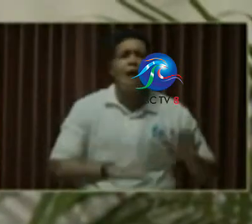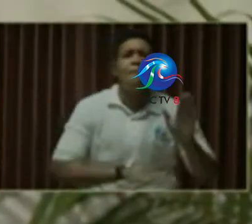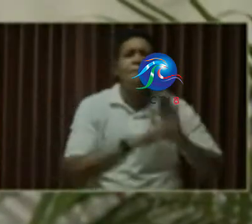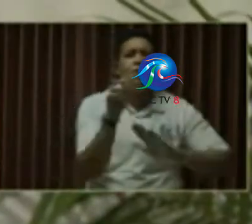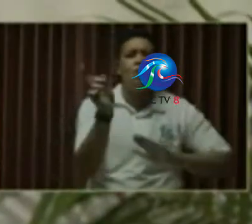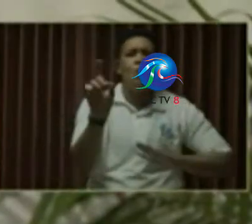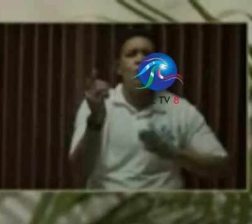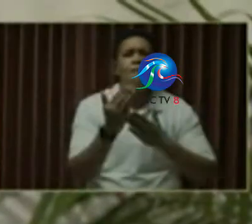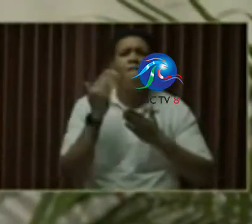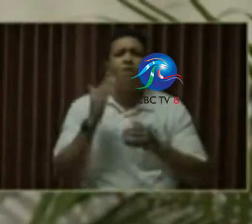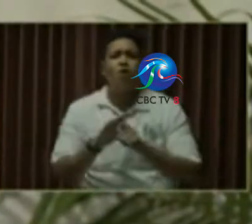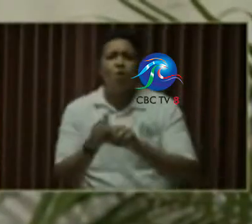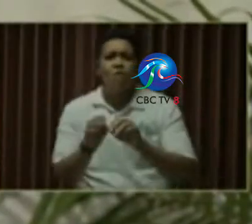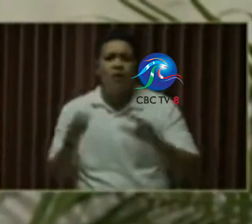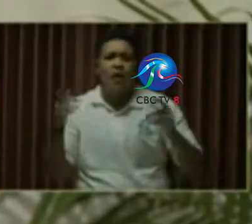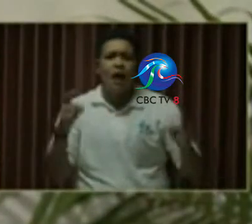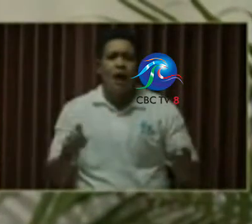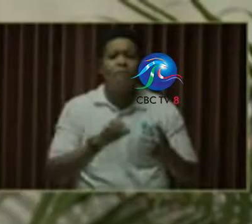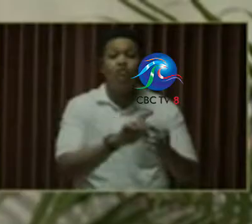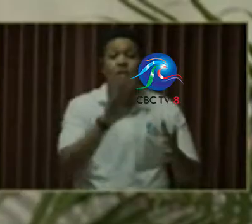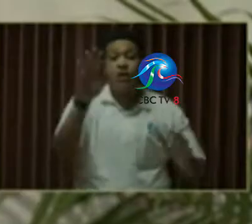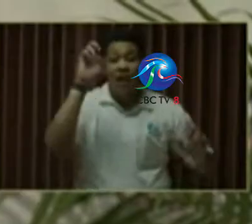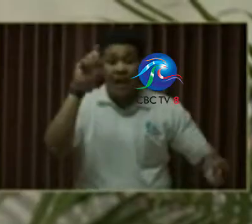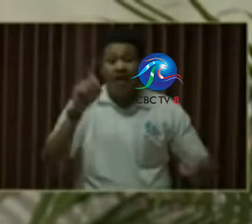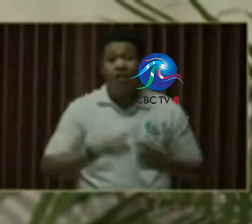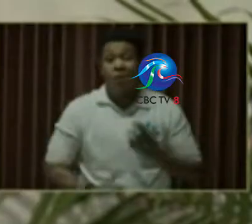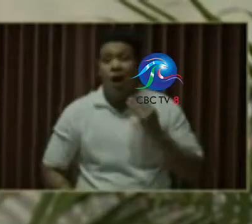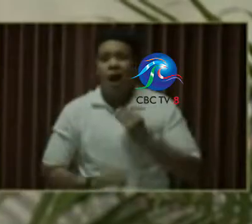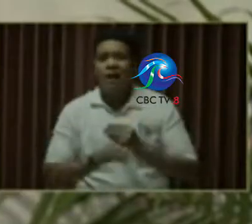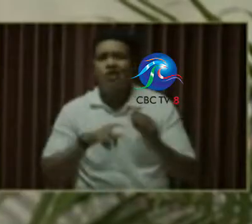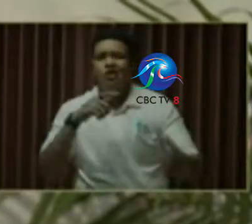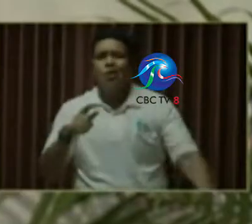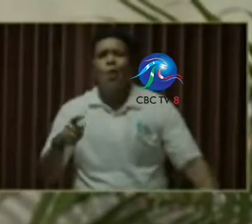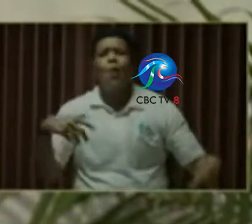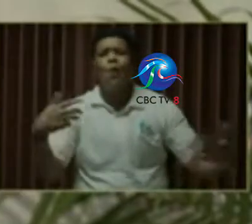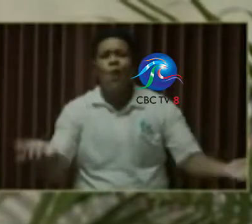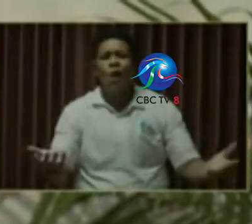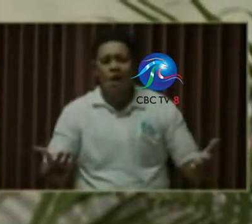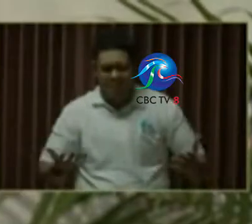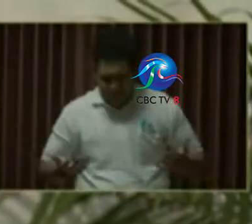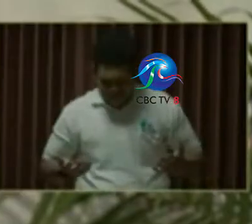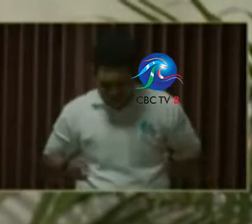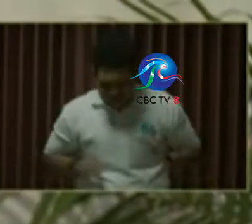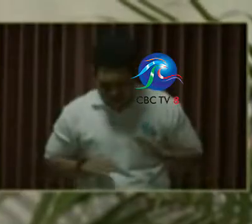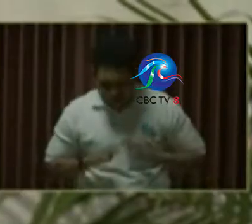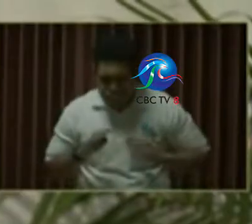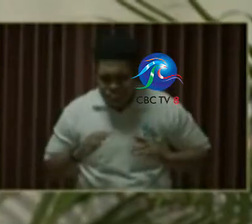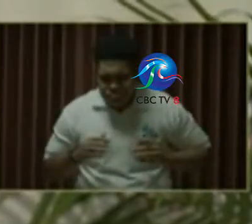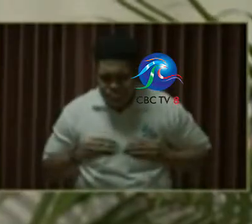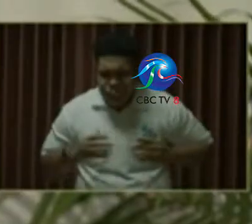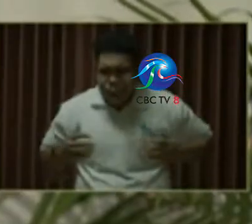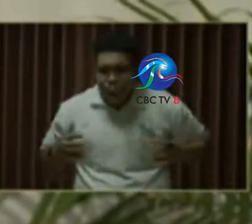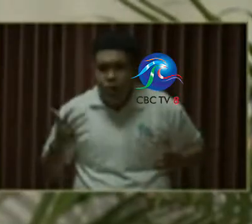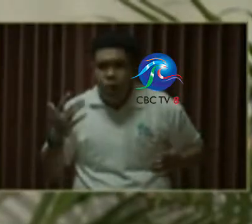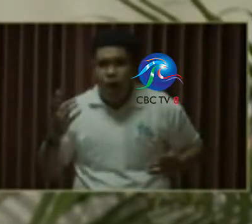the pandemic in terms of their education, but also to move them beyond that because they would have